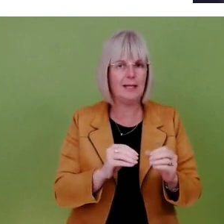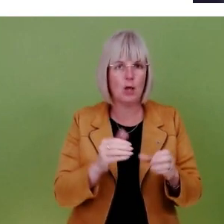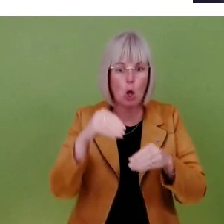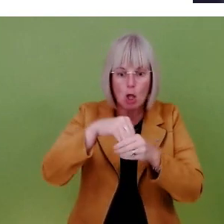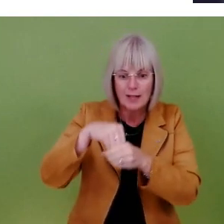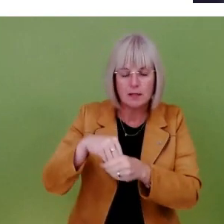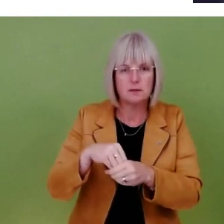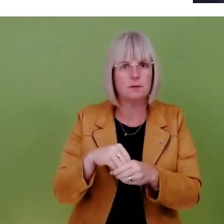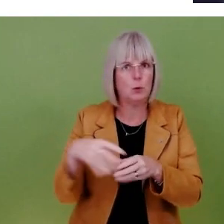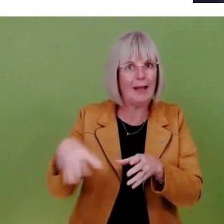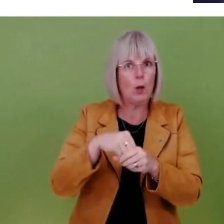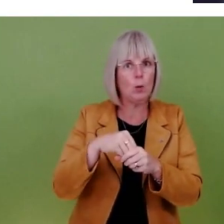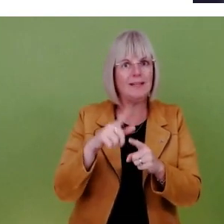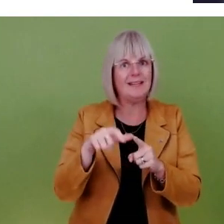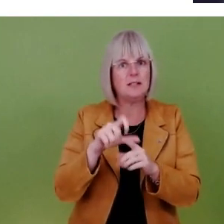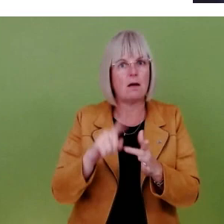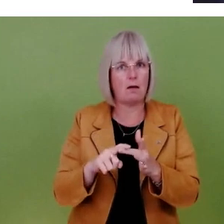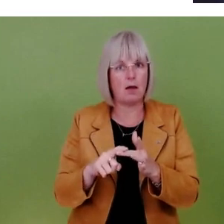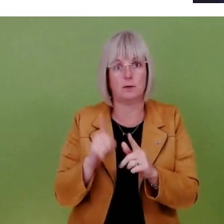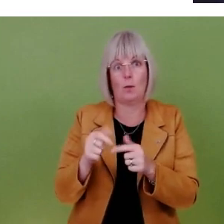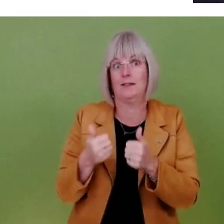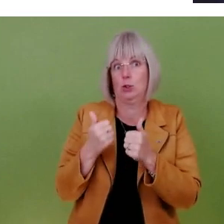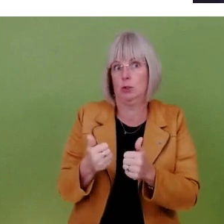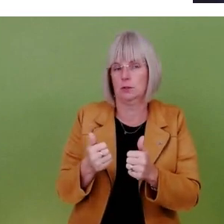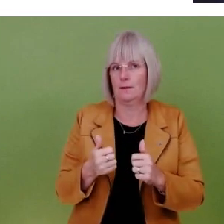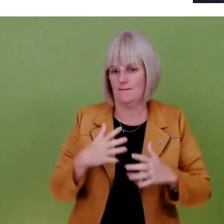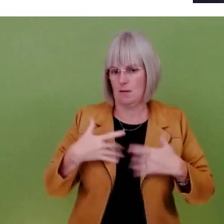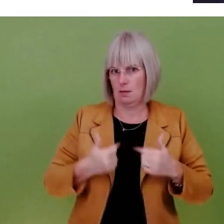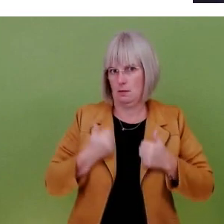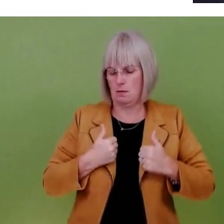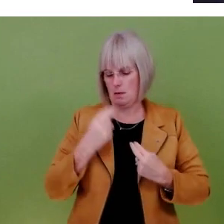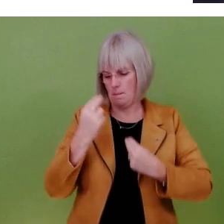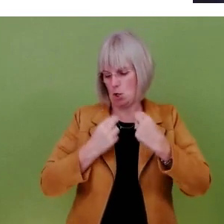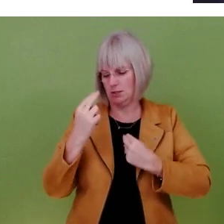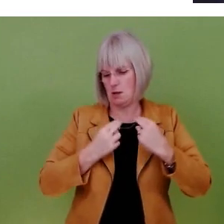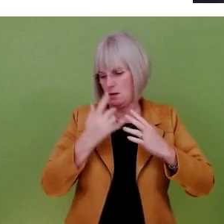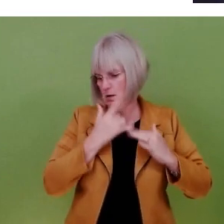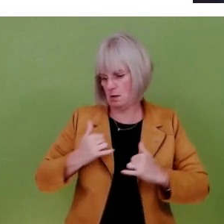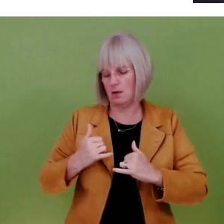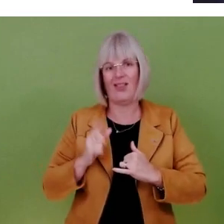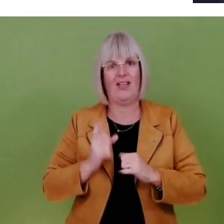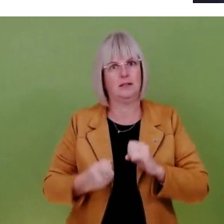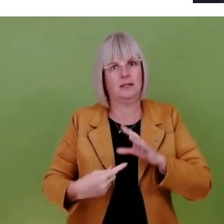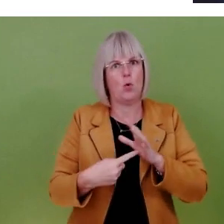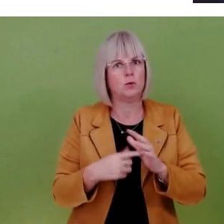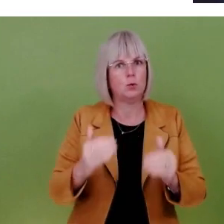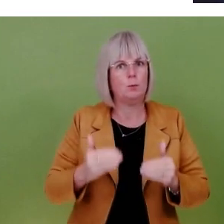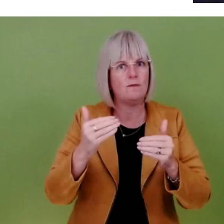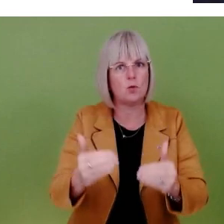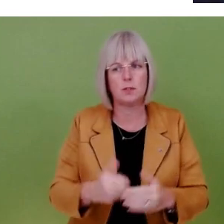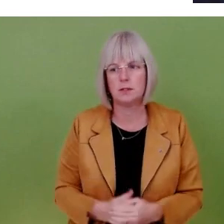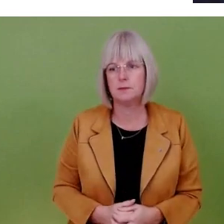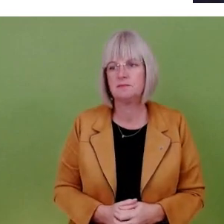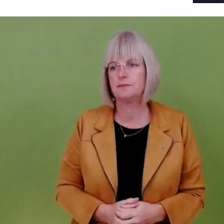level of accountability and monitoring, which feels really crucial in terms of moving forwards in this area. Regionally, there's a lot of work being